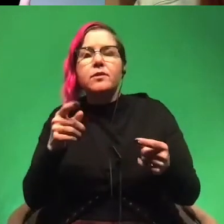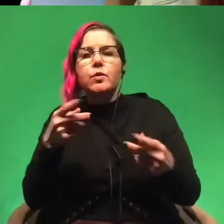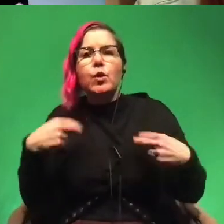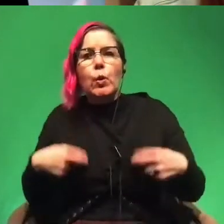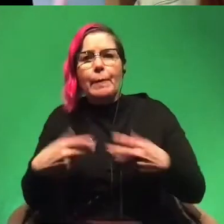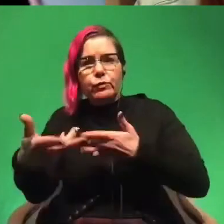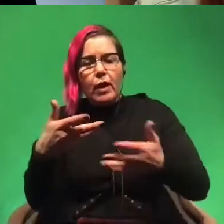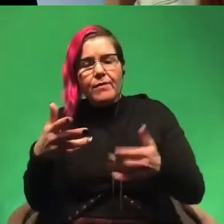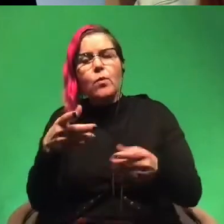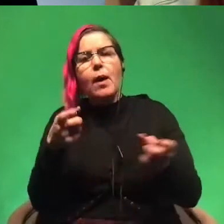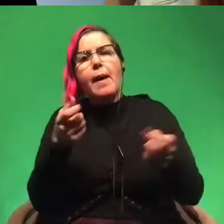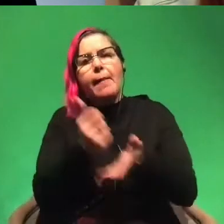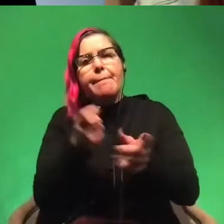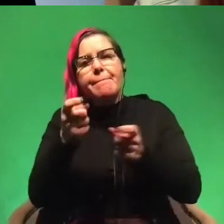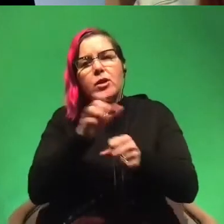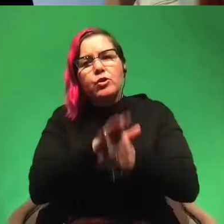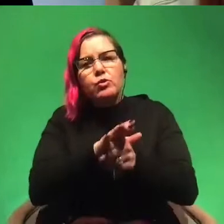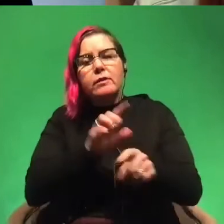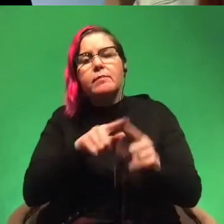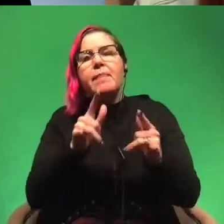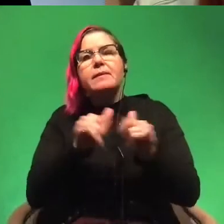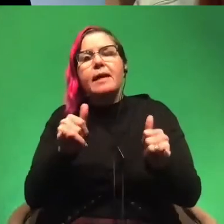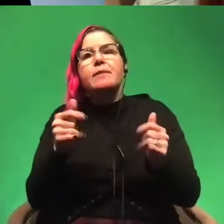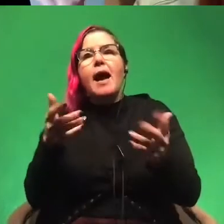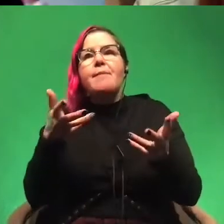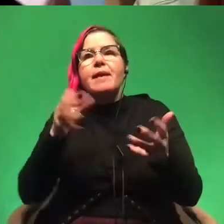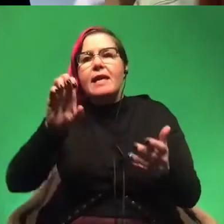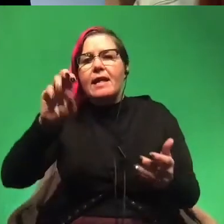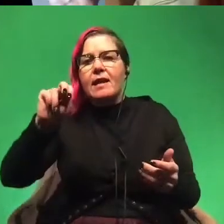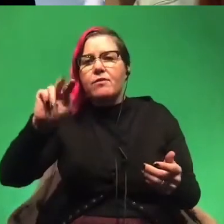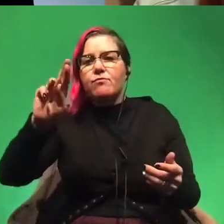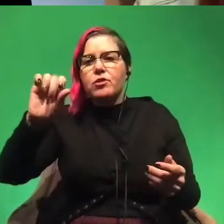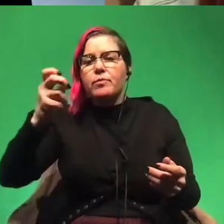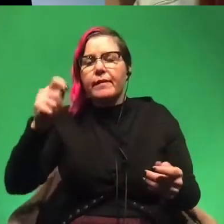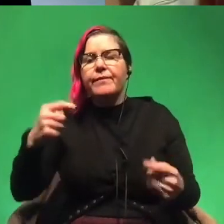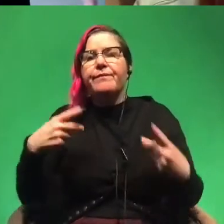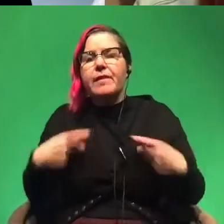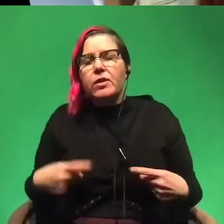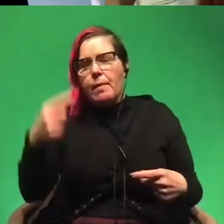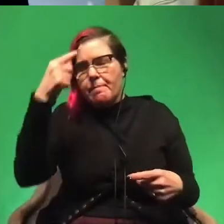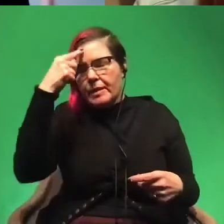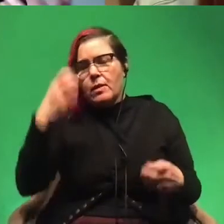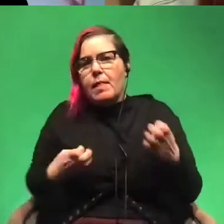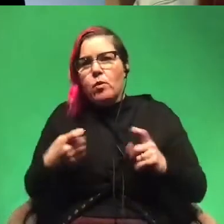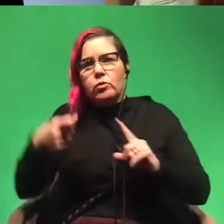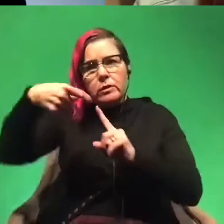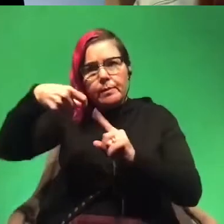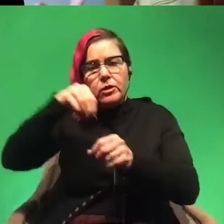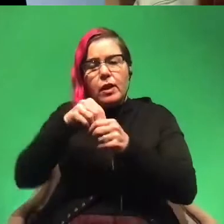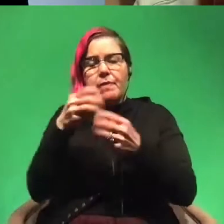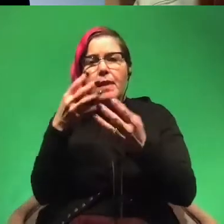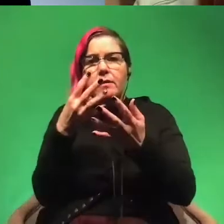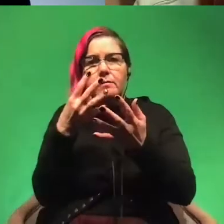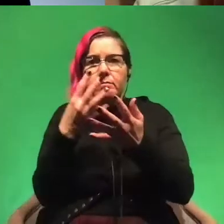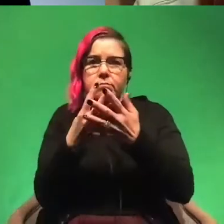manages their stress, but they're also receiving enrichment. And enrichment is basically like physical, mental, emotional stimulation in a captive setting that kind of keeps an animal from